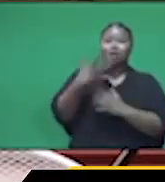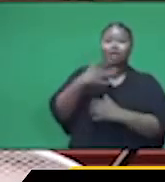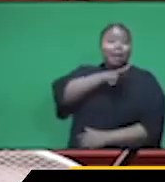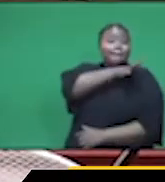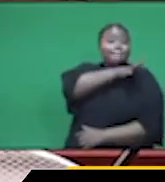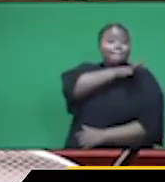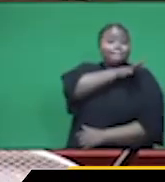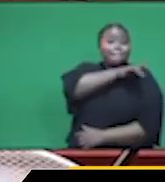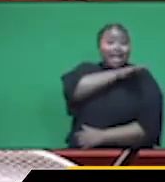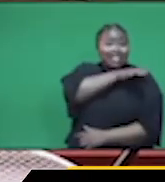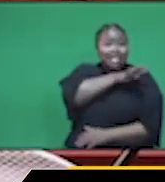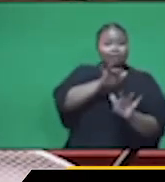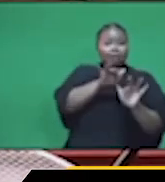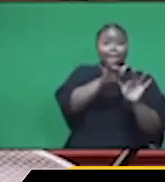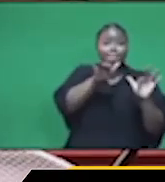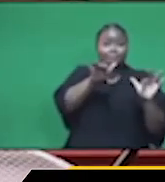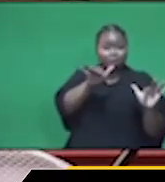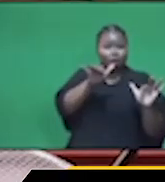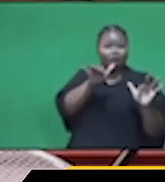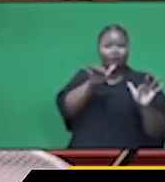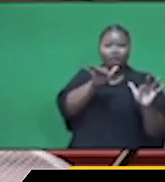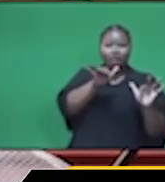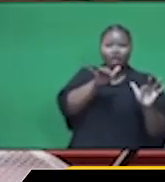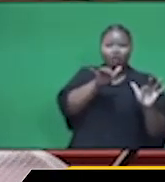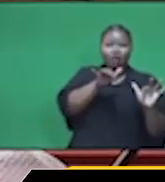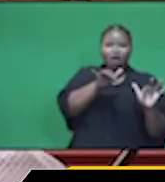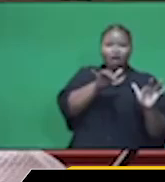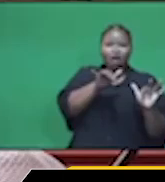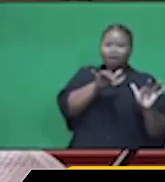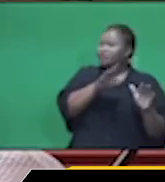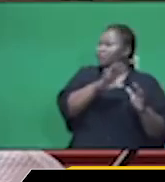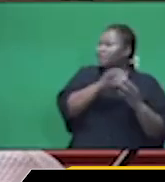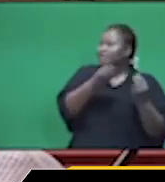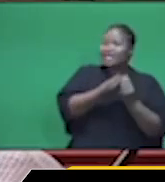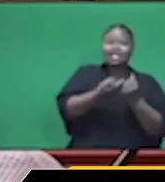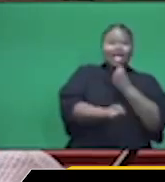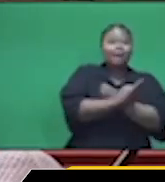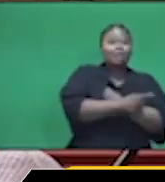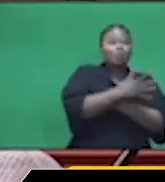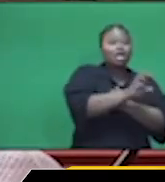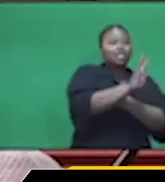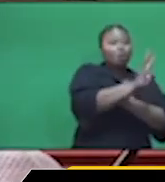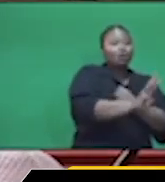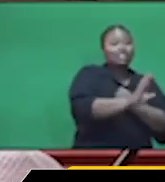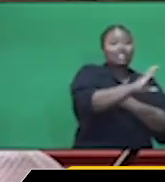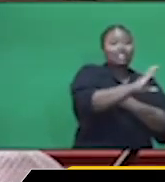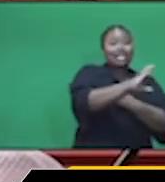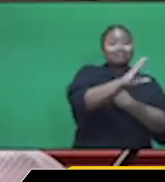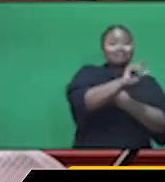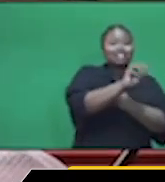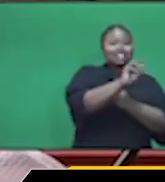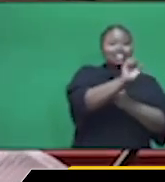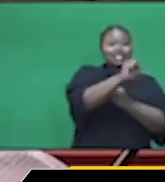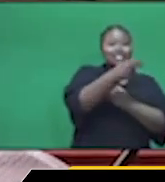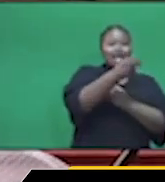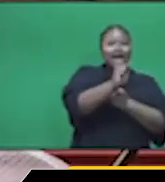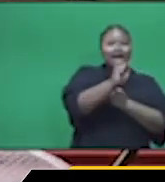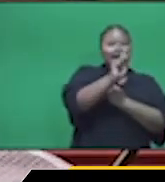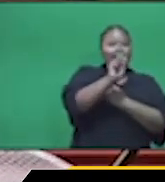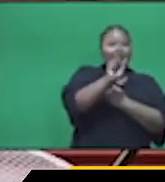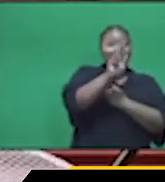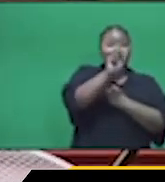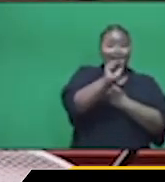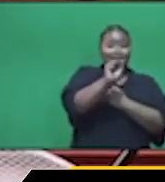Palestinian people, the cause of the oppressed people in the Western Sahara. You have marched on the French